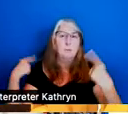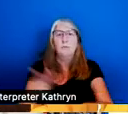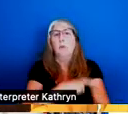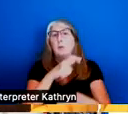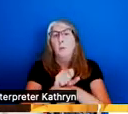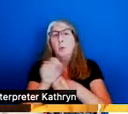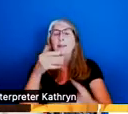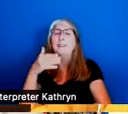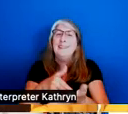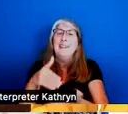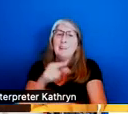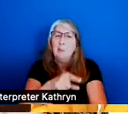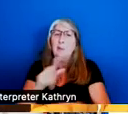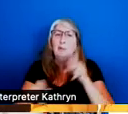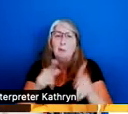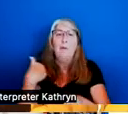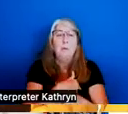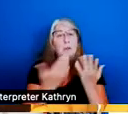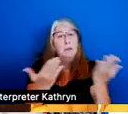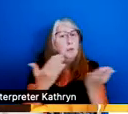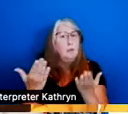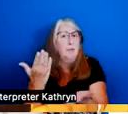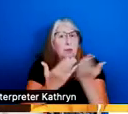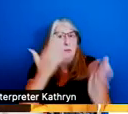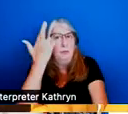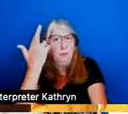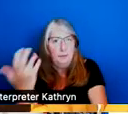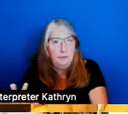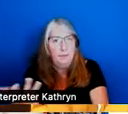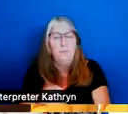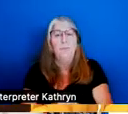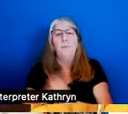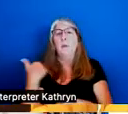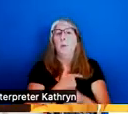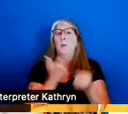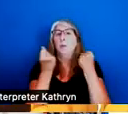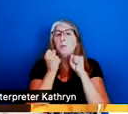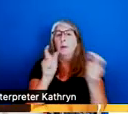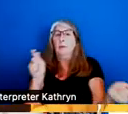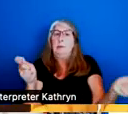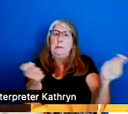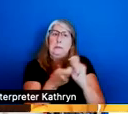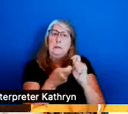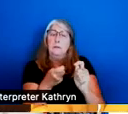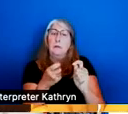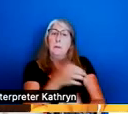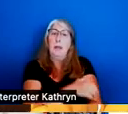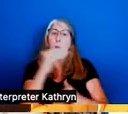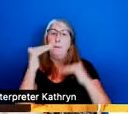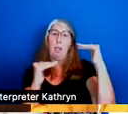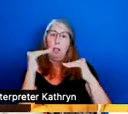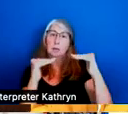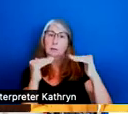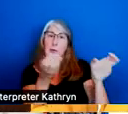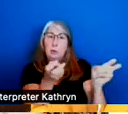the people that we serve for one reason or another. And we try to shift that balance of power, and we try